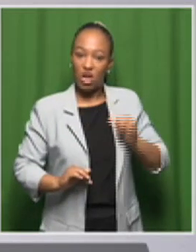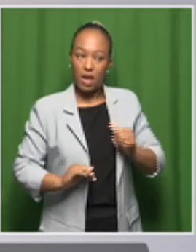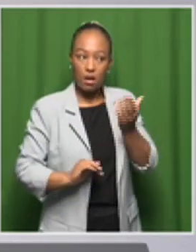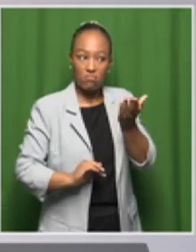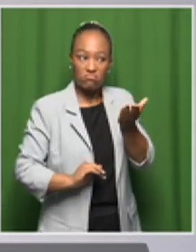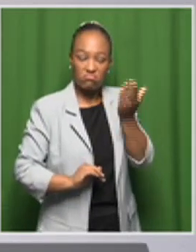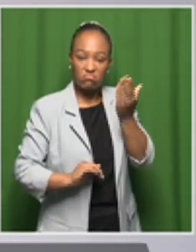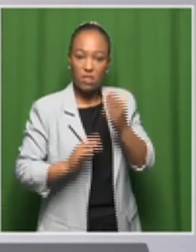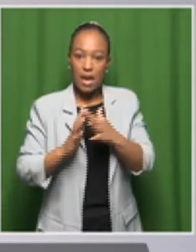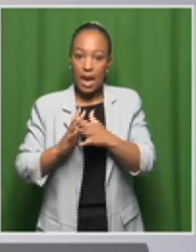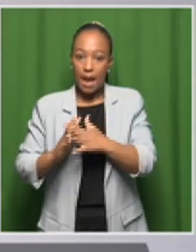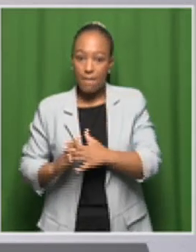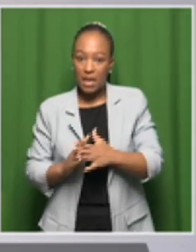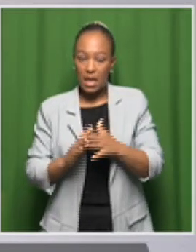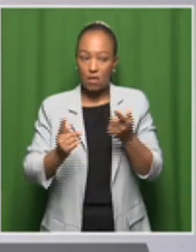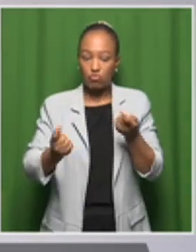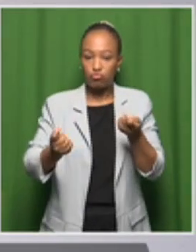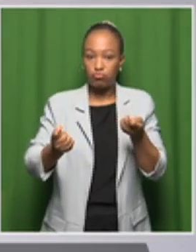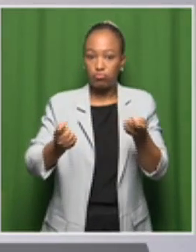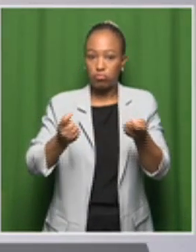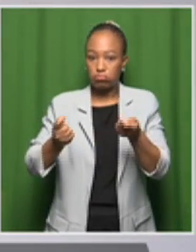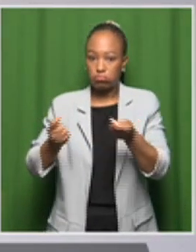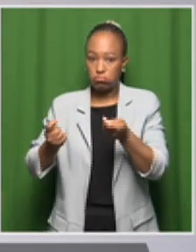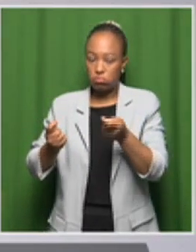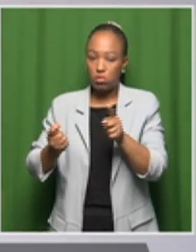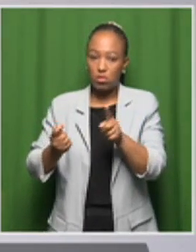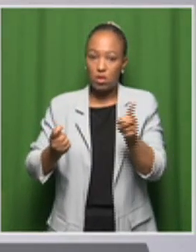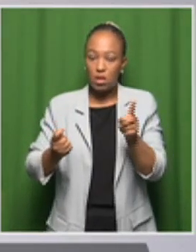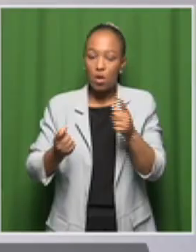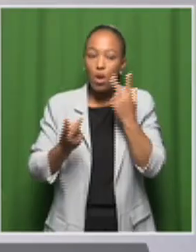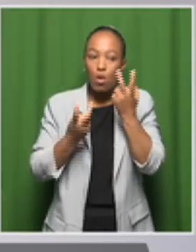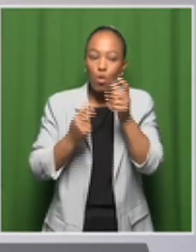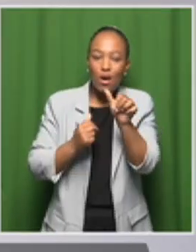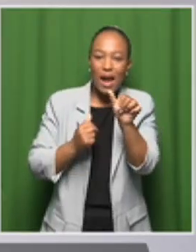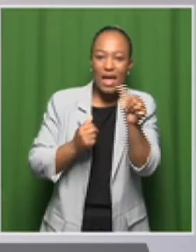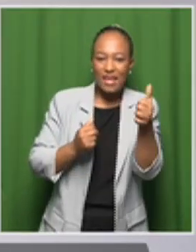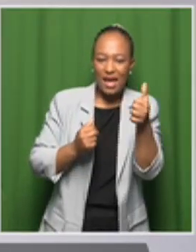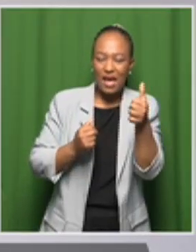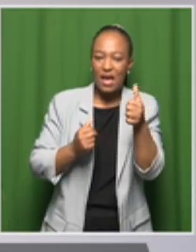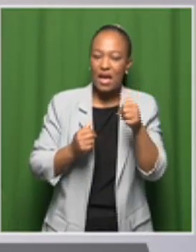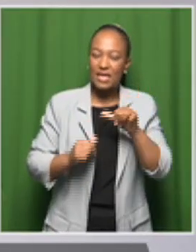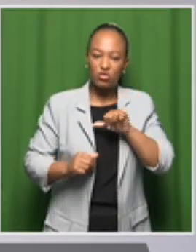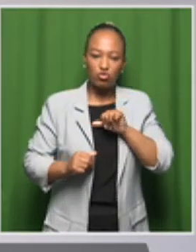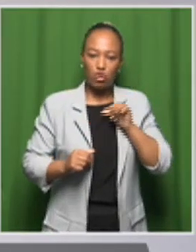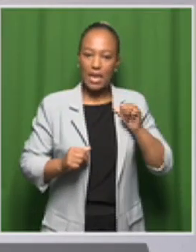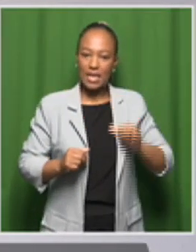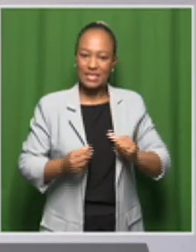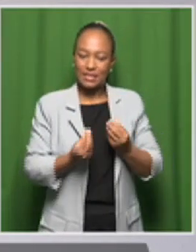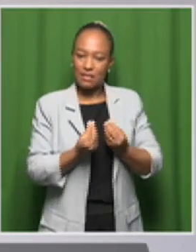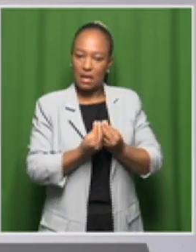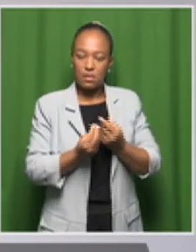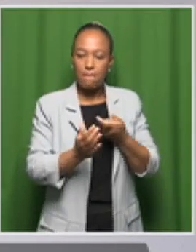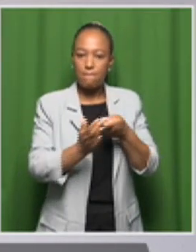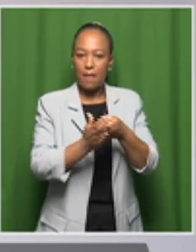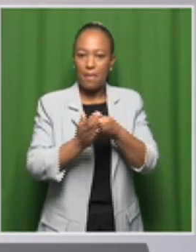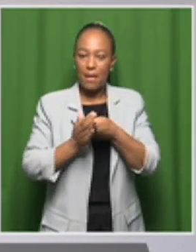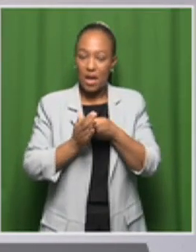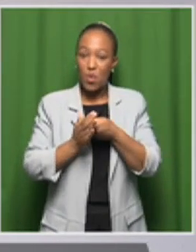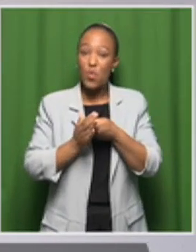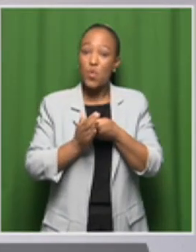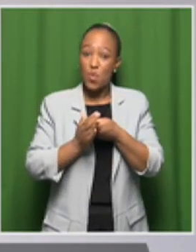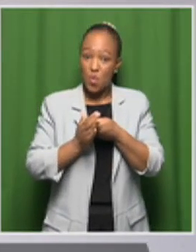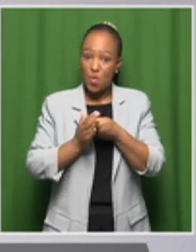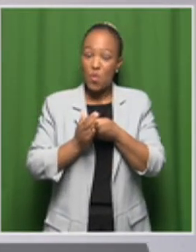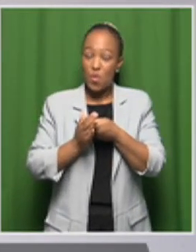American retailers will try likely to find non-Chinese alternatives. It's a shift that will bring a lot of inflation in the US.